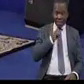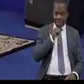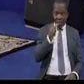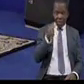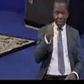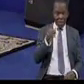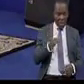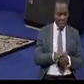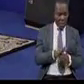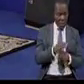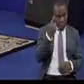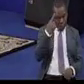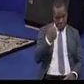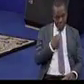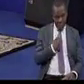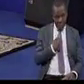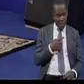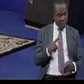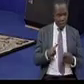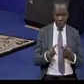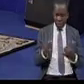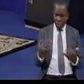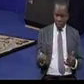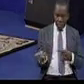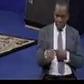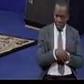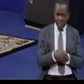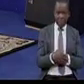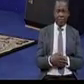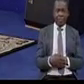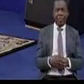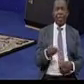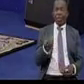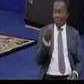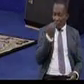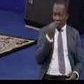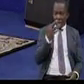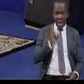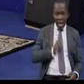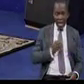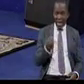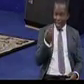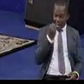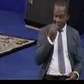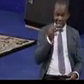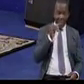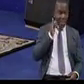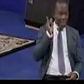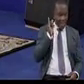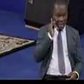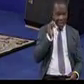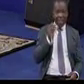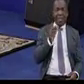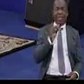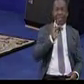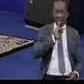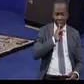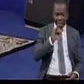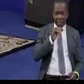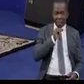thirst of today. The food I ate yesterday is not enough